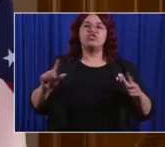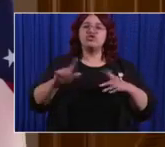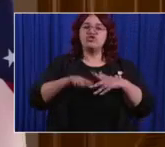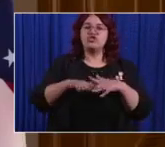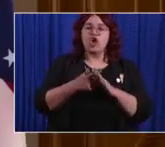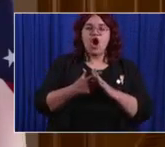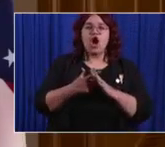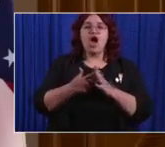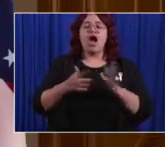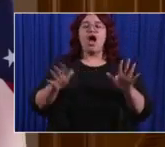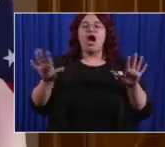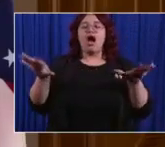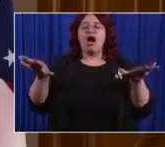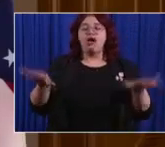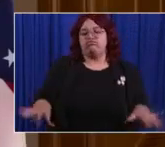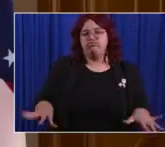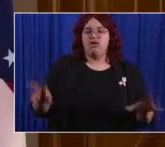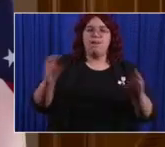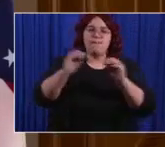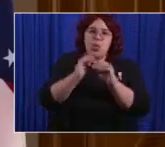single Ohioan